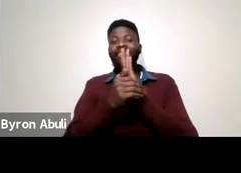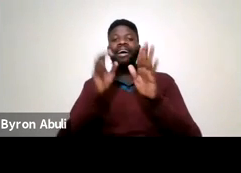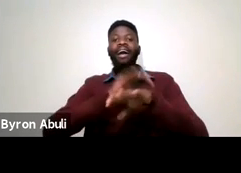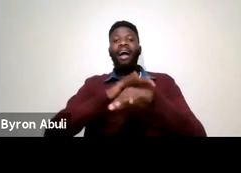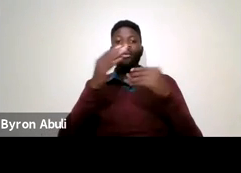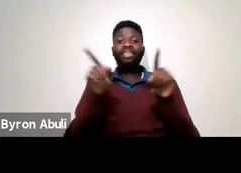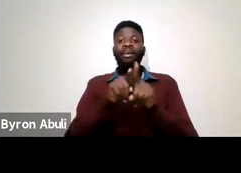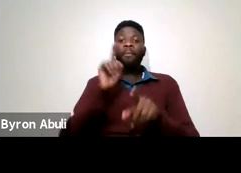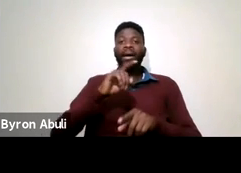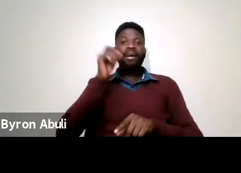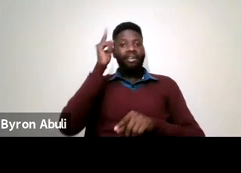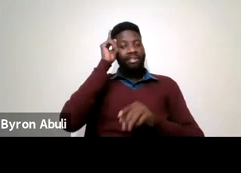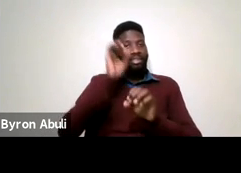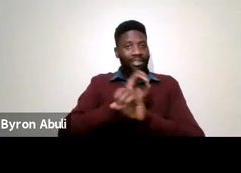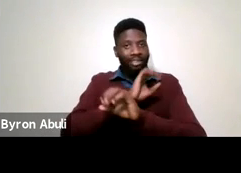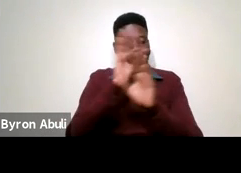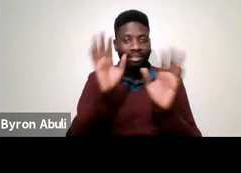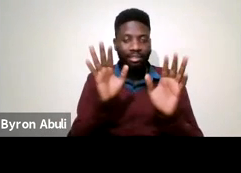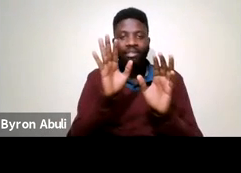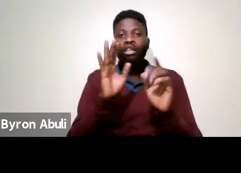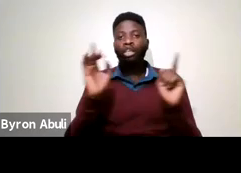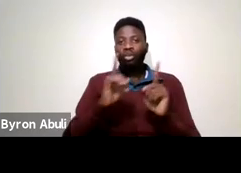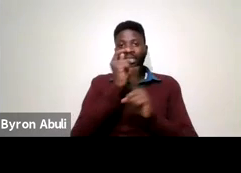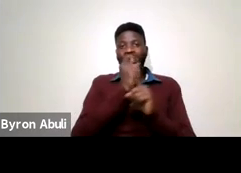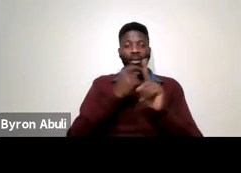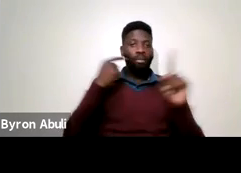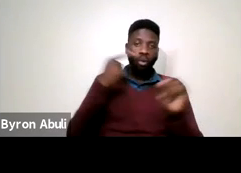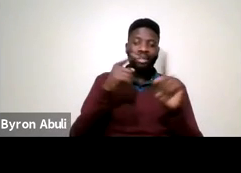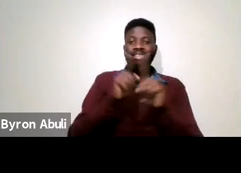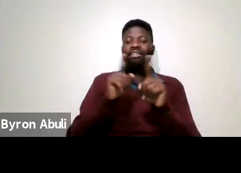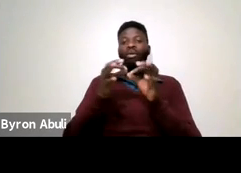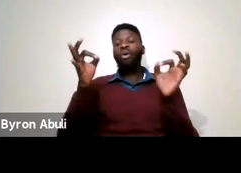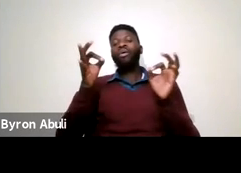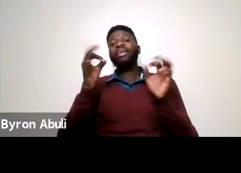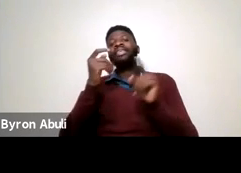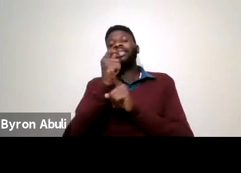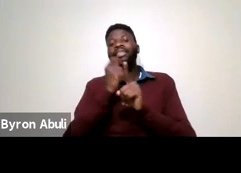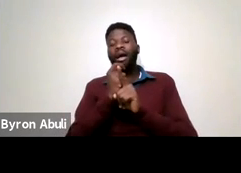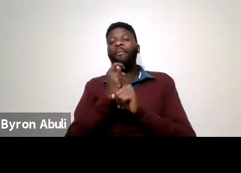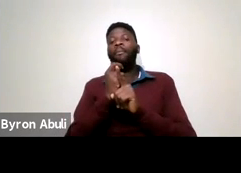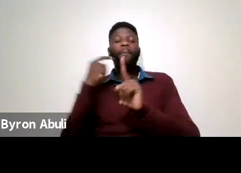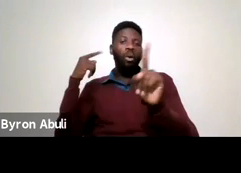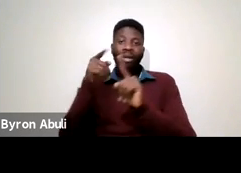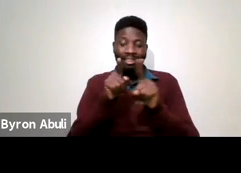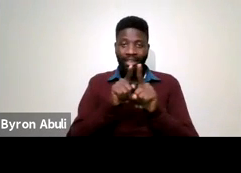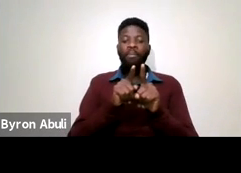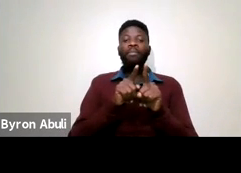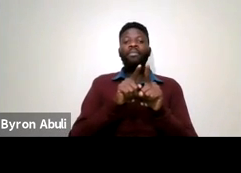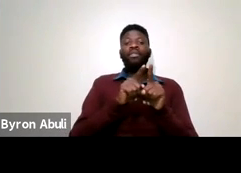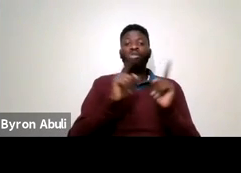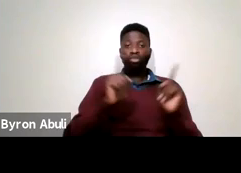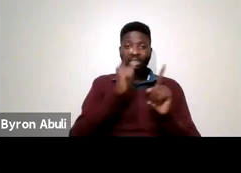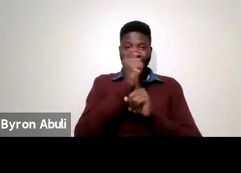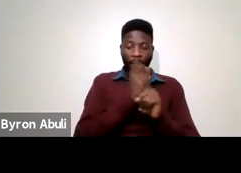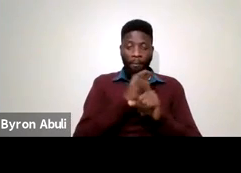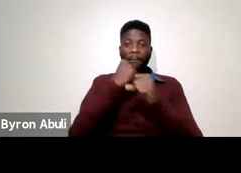and long-term goals, and how we break down the long-term goals into short-term goals, and what are the key differentiating factors